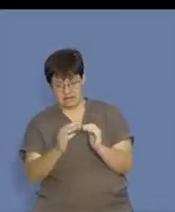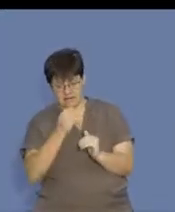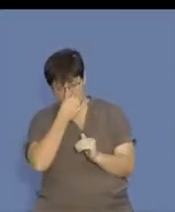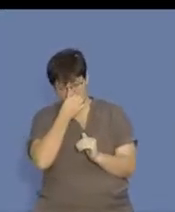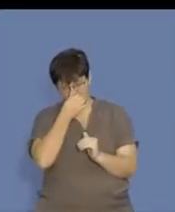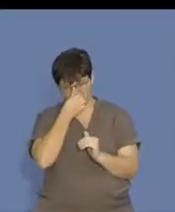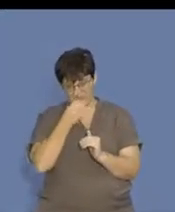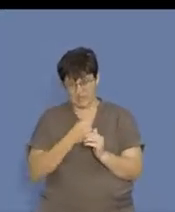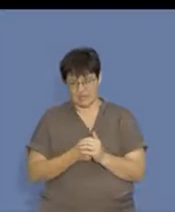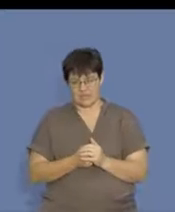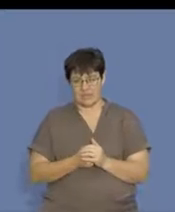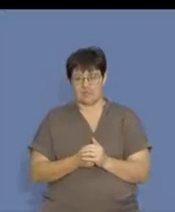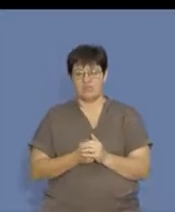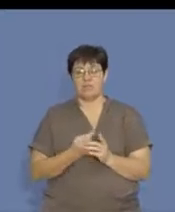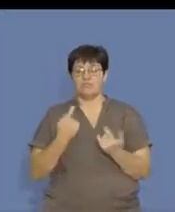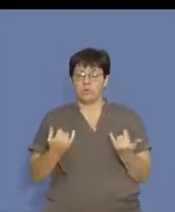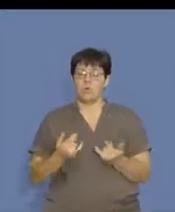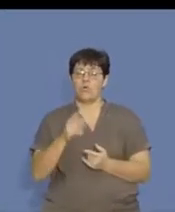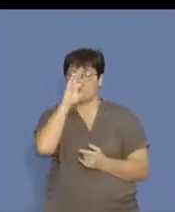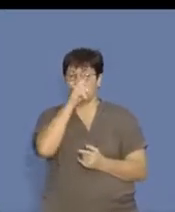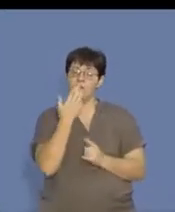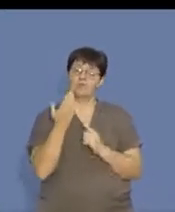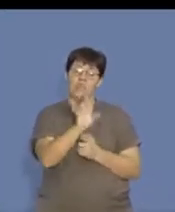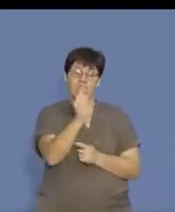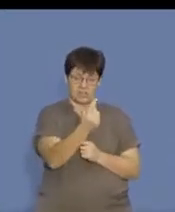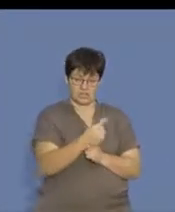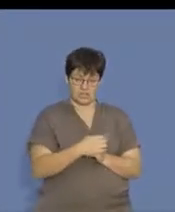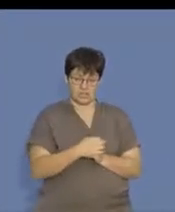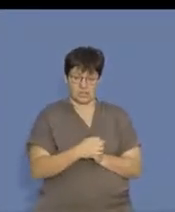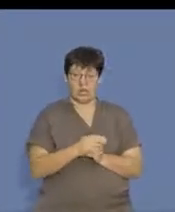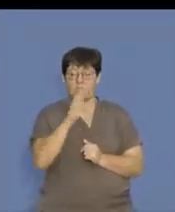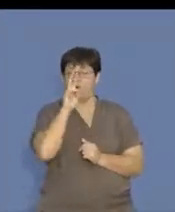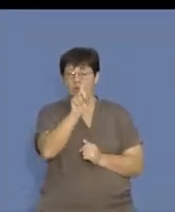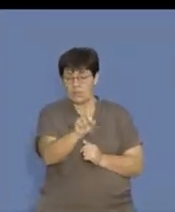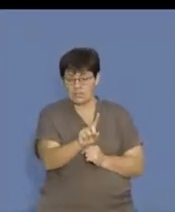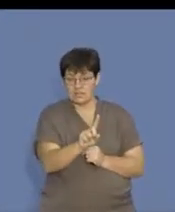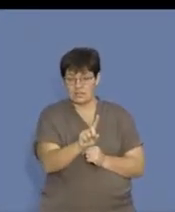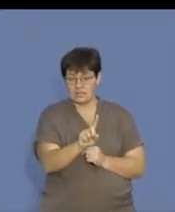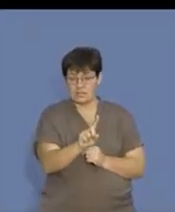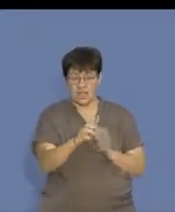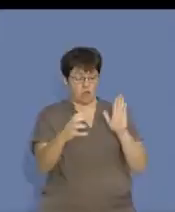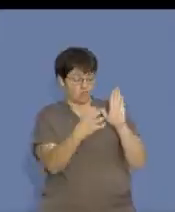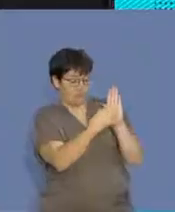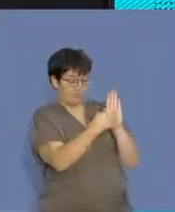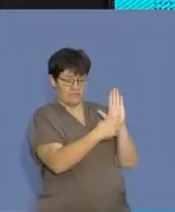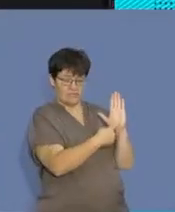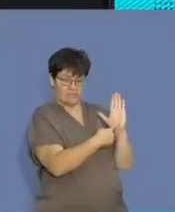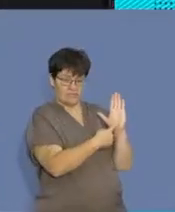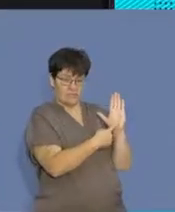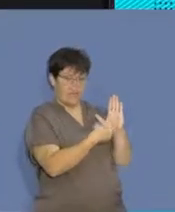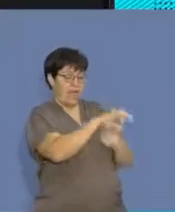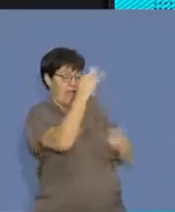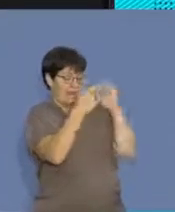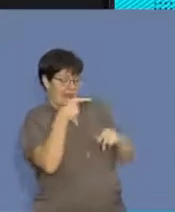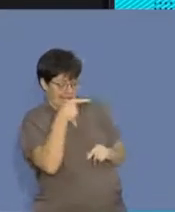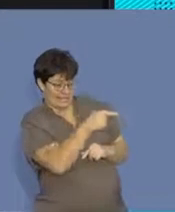9, maybe. Let's just make it like that, right? Remember what I showed you first in this lesson. We looked at if it's a graph and